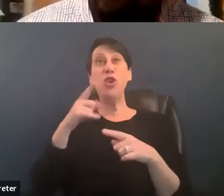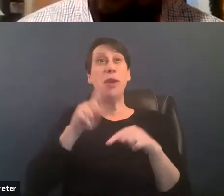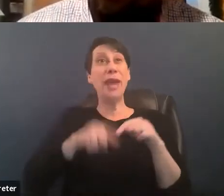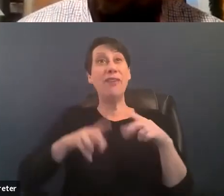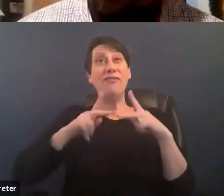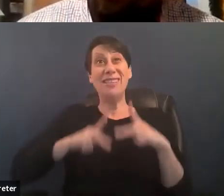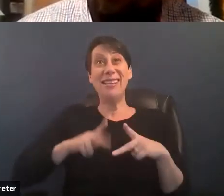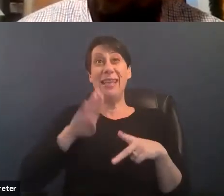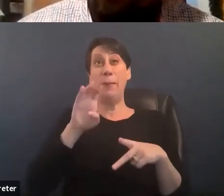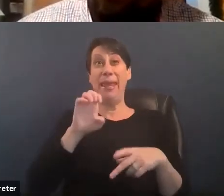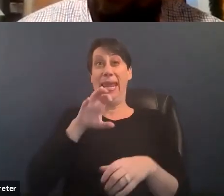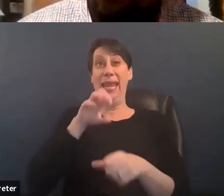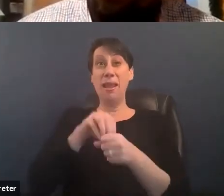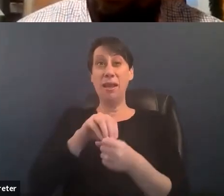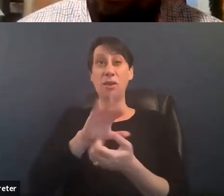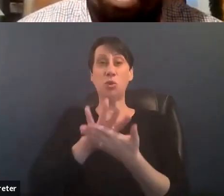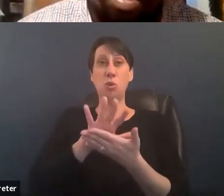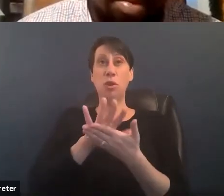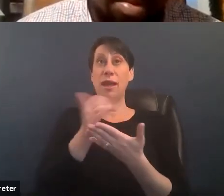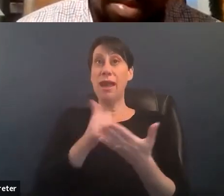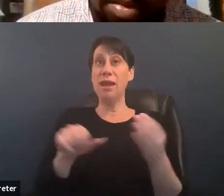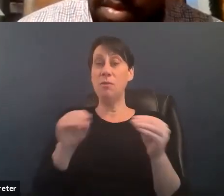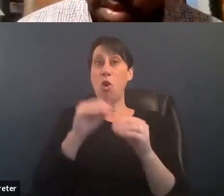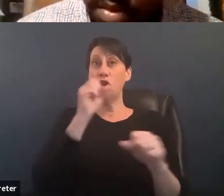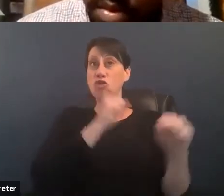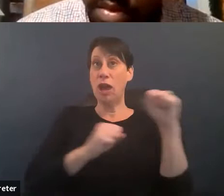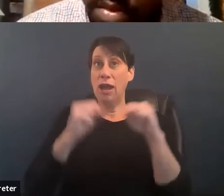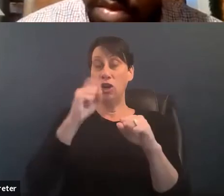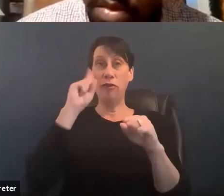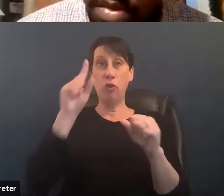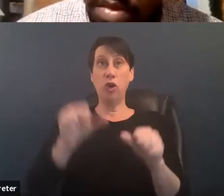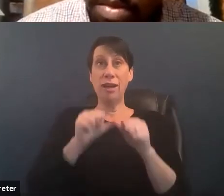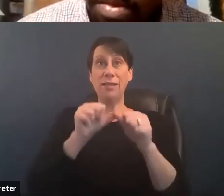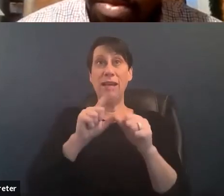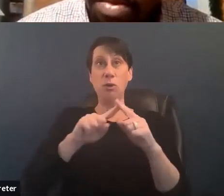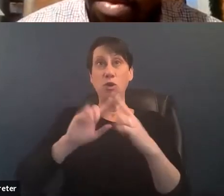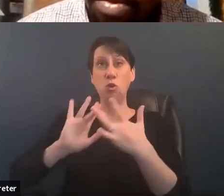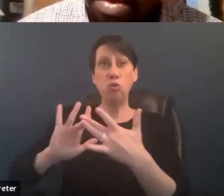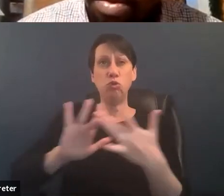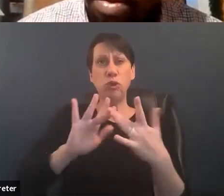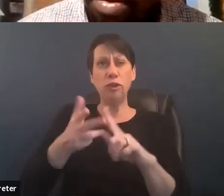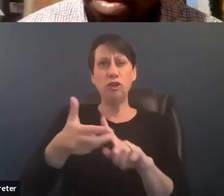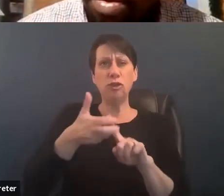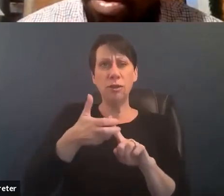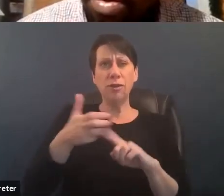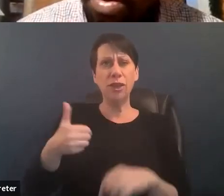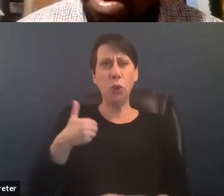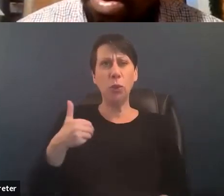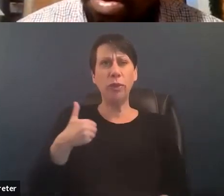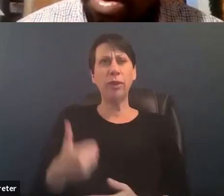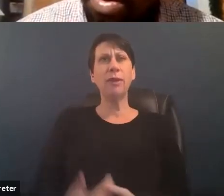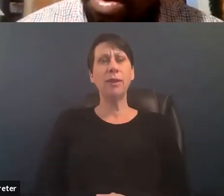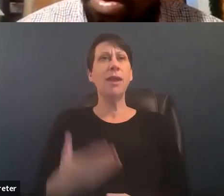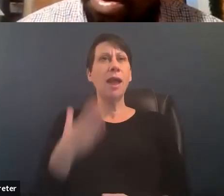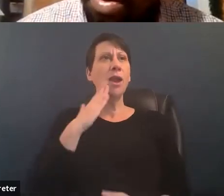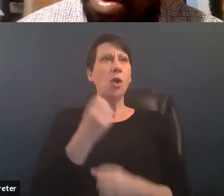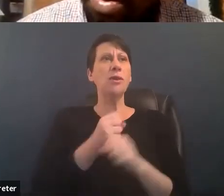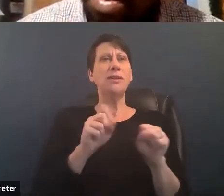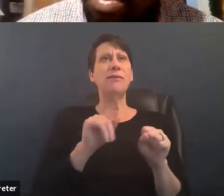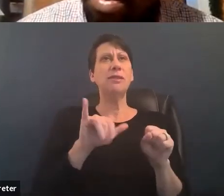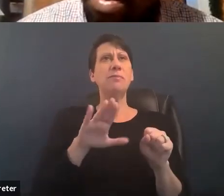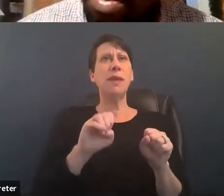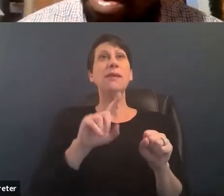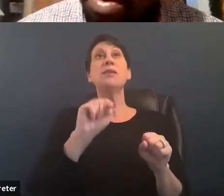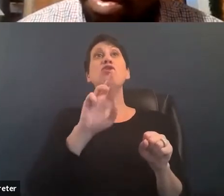schools, are there any additional strategies for continuing to reach the youth that you'd like to share? I know Safe Space, Tracy, you've